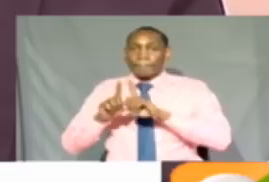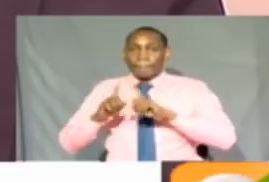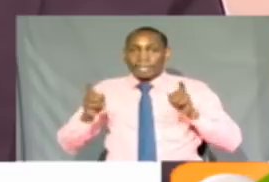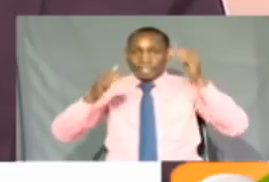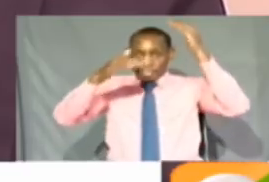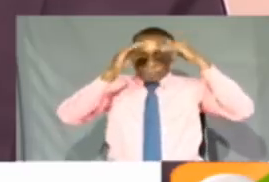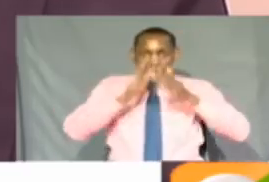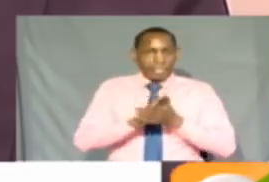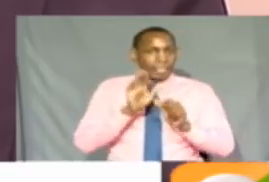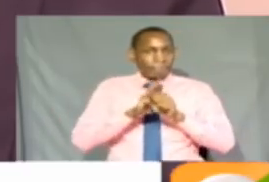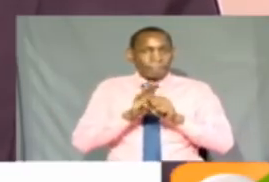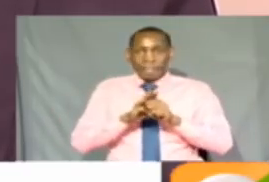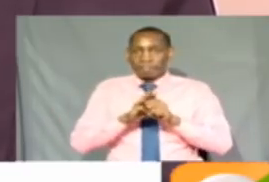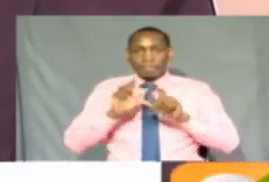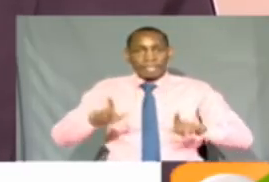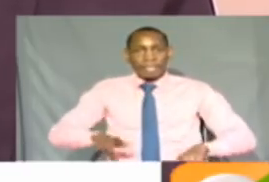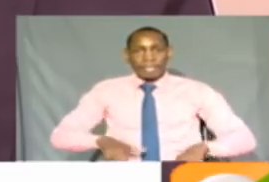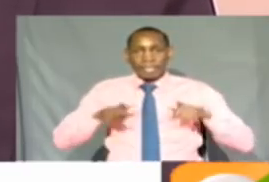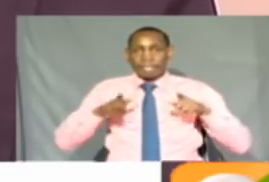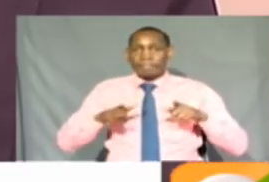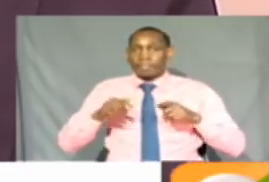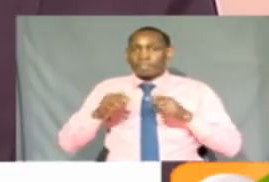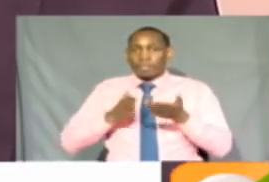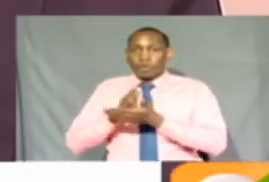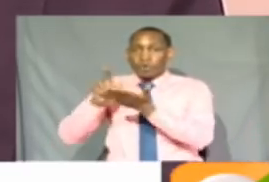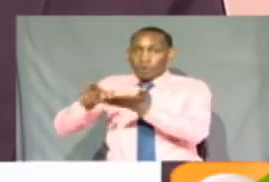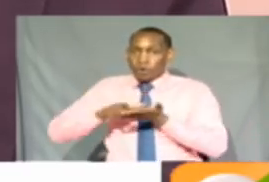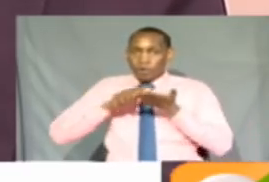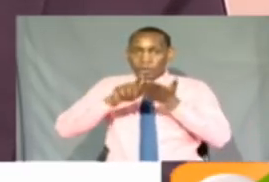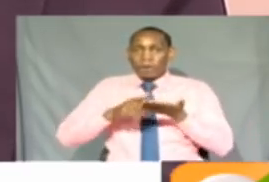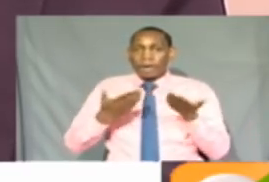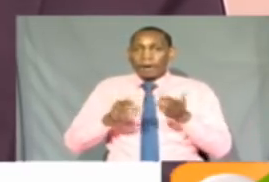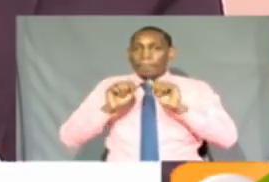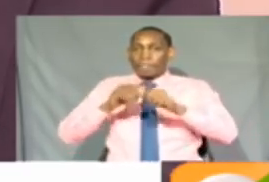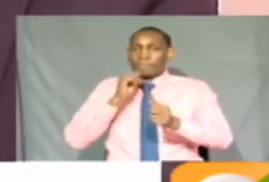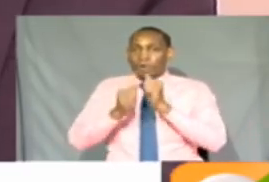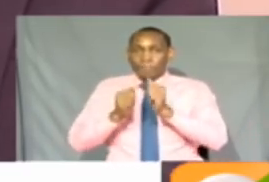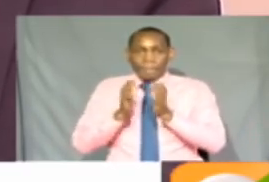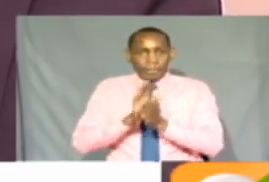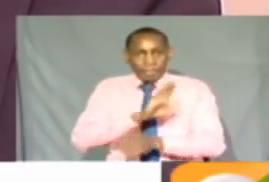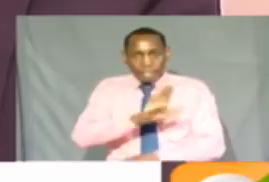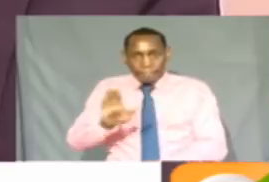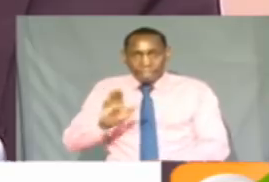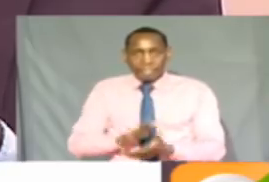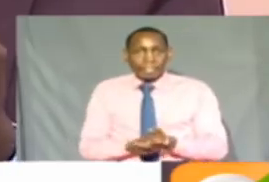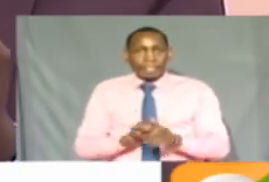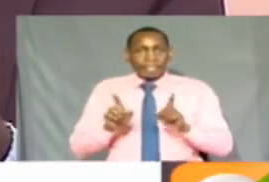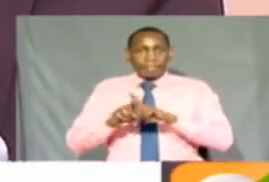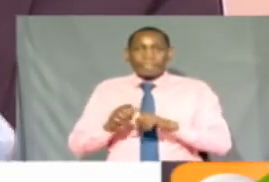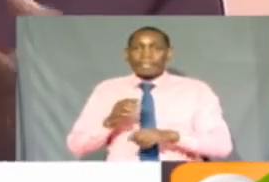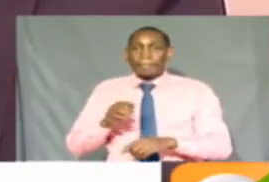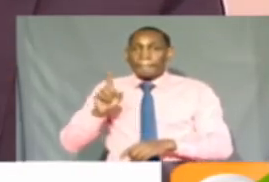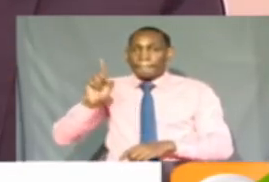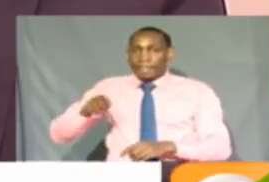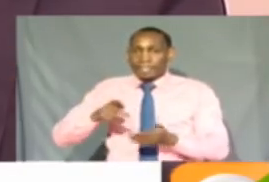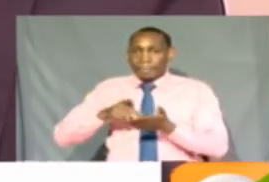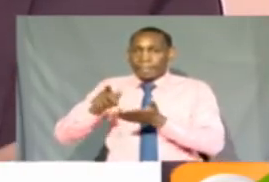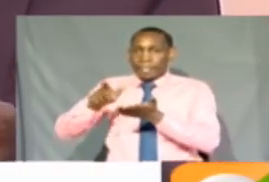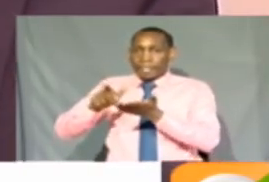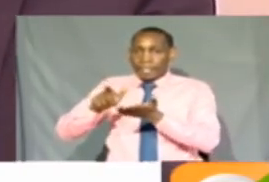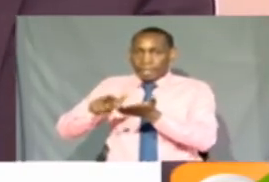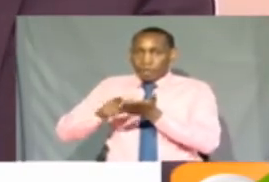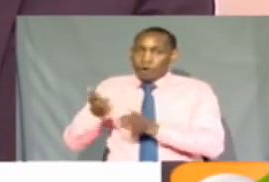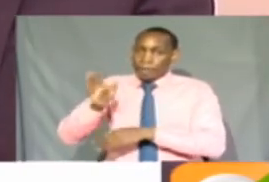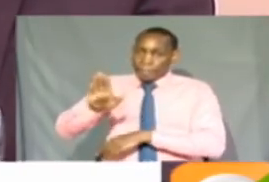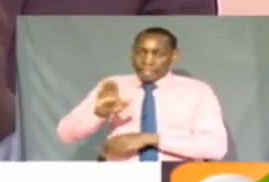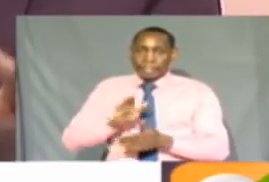campus, most of them are just surviving on help loans. So how can you compete with them? And you're also using the loan to pay your, let's say, school fees.